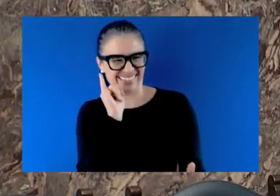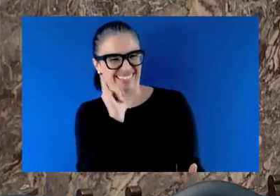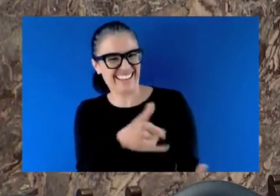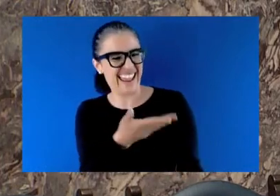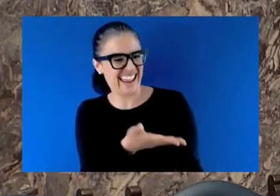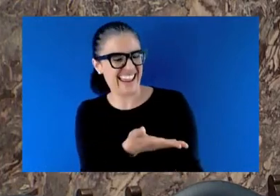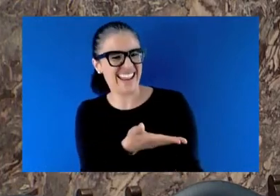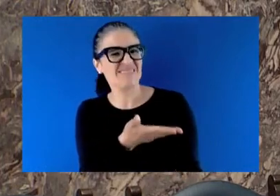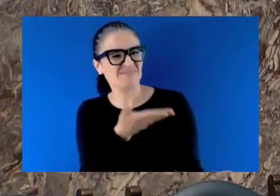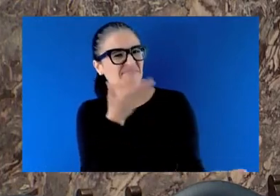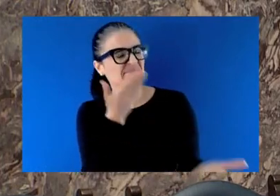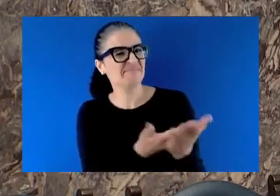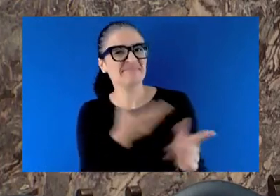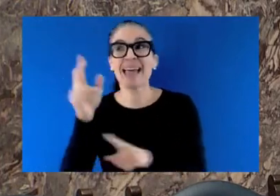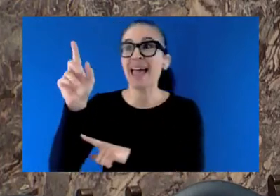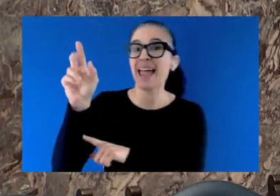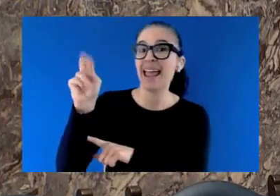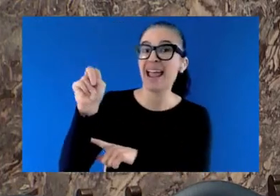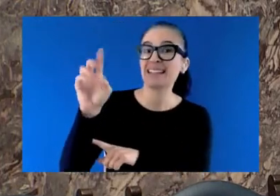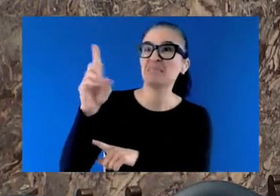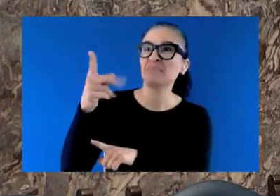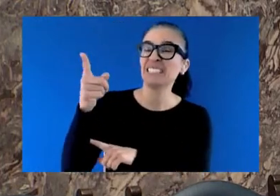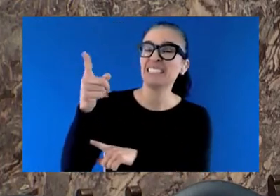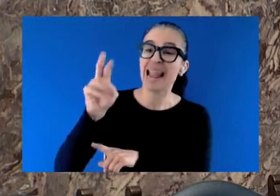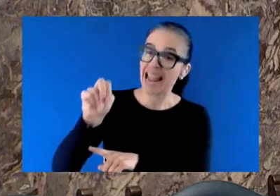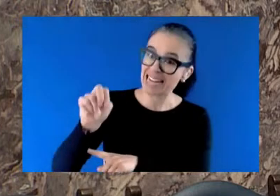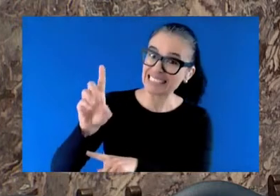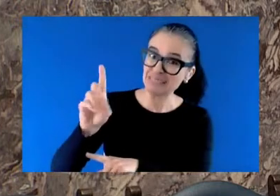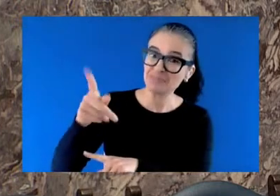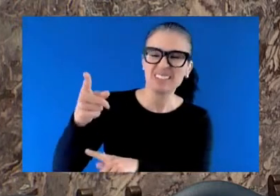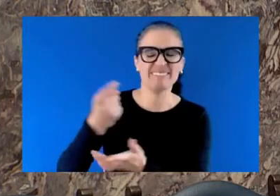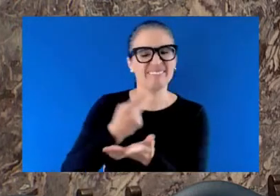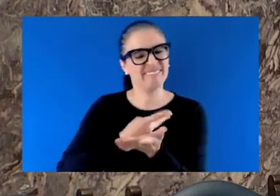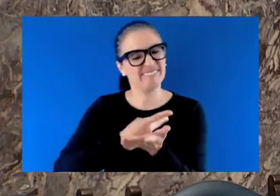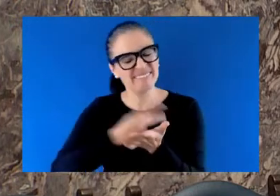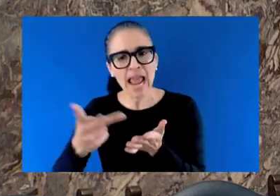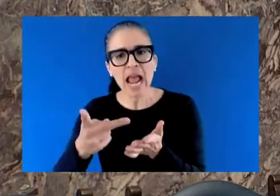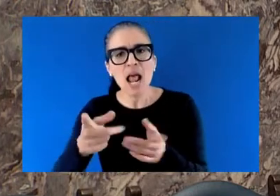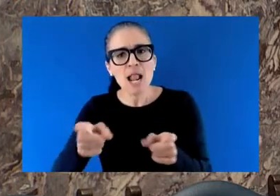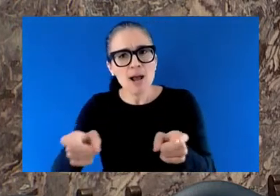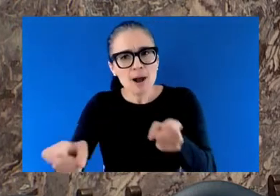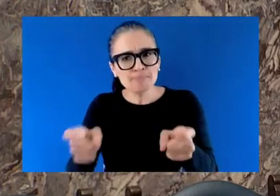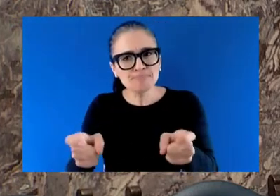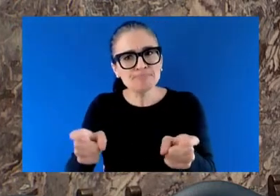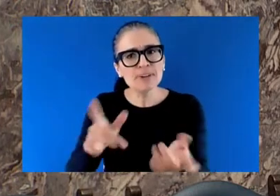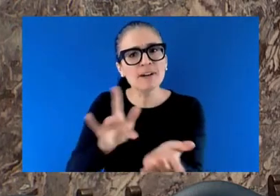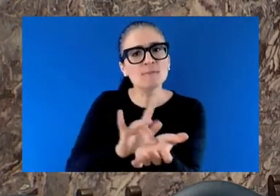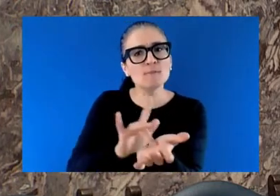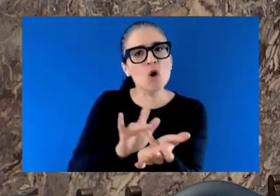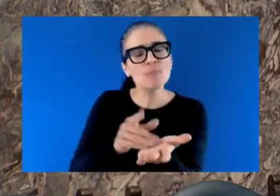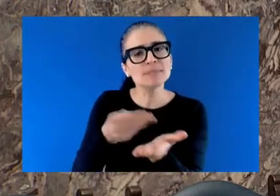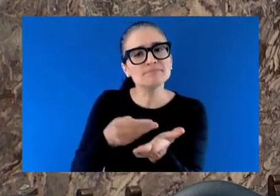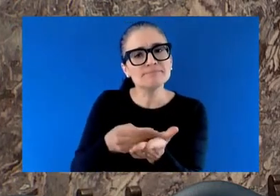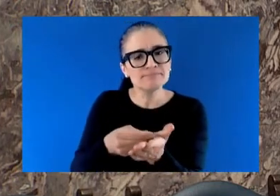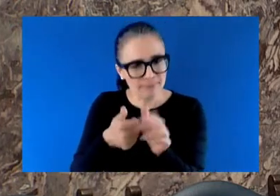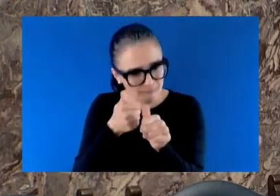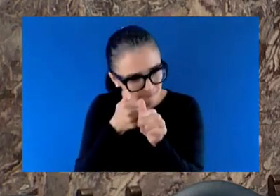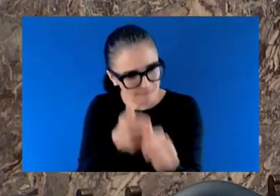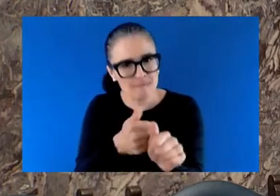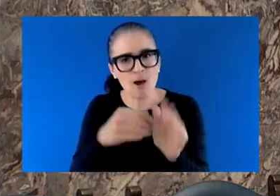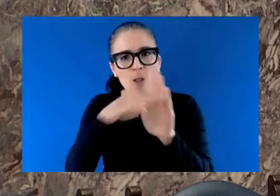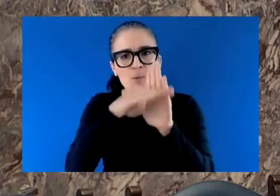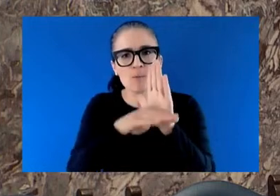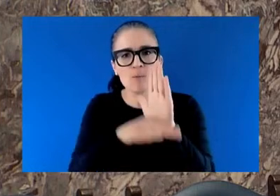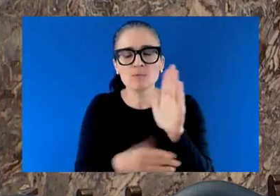in oversight and failure in enforcement. How long will this premier allow these egregious abuses to continue under